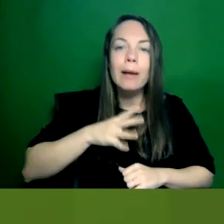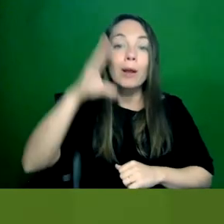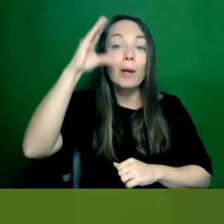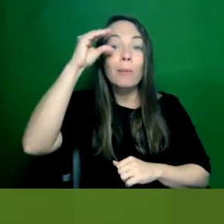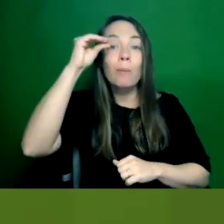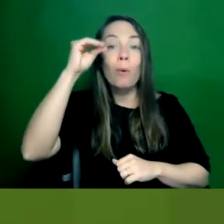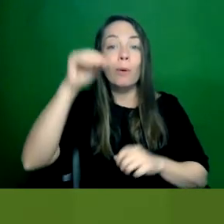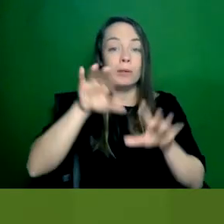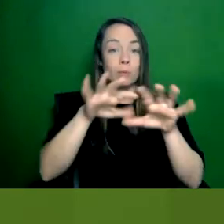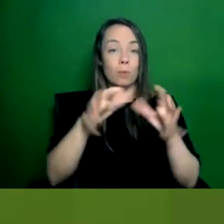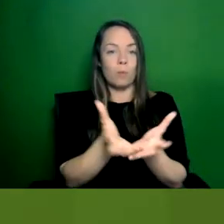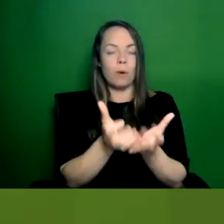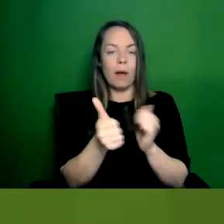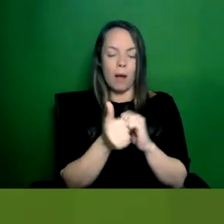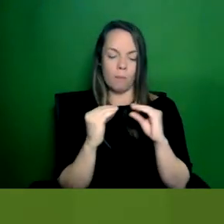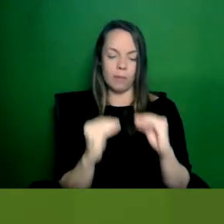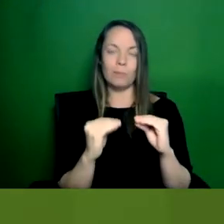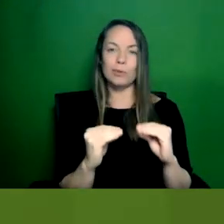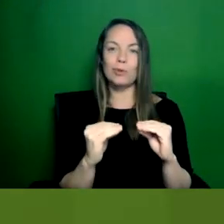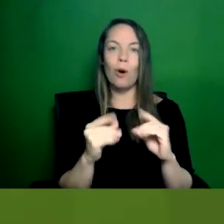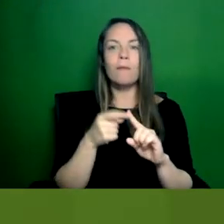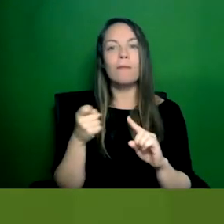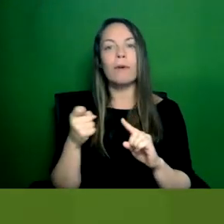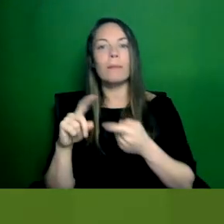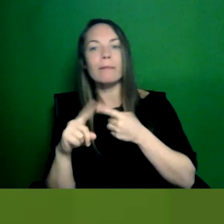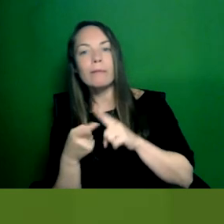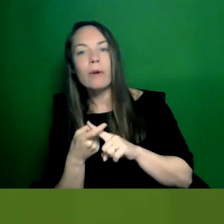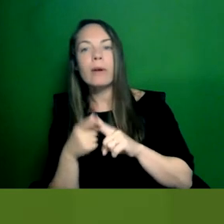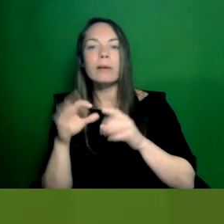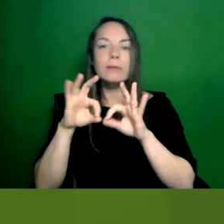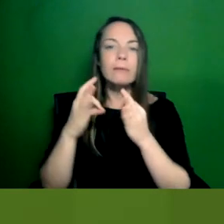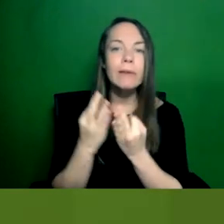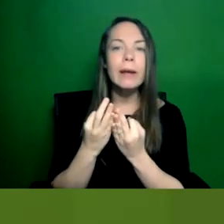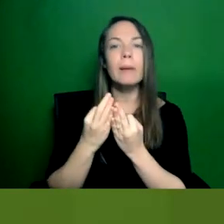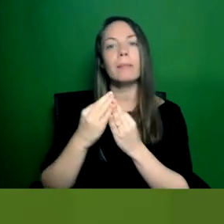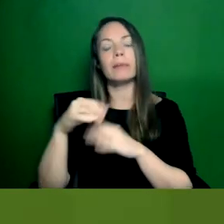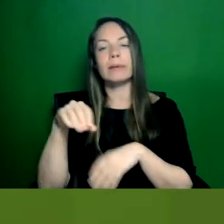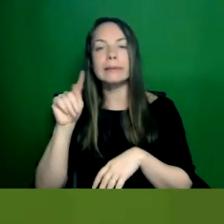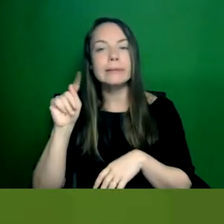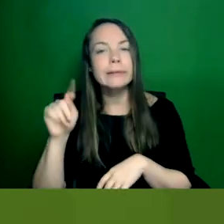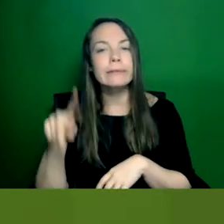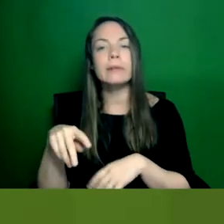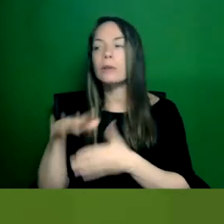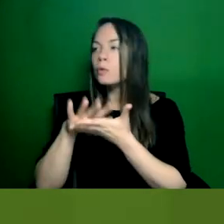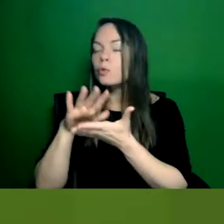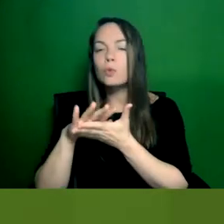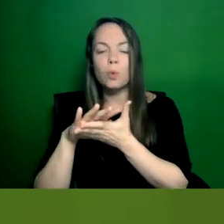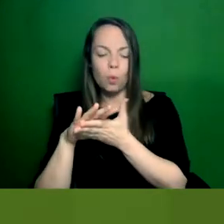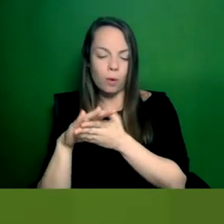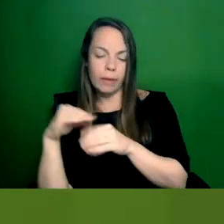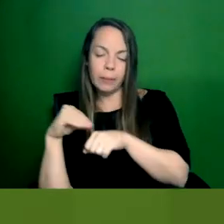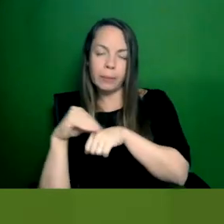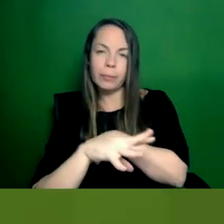have been taught from peers and family and media and school and all of these different